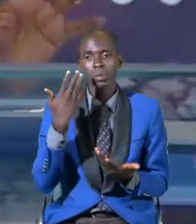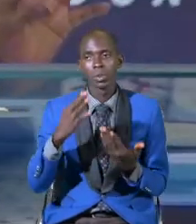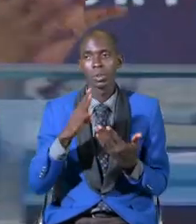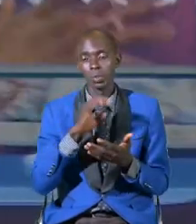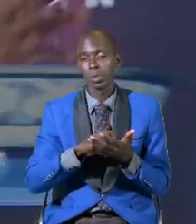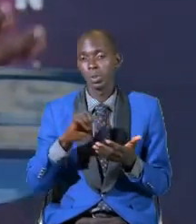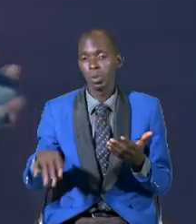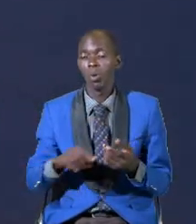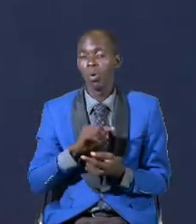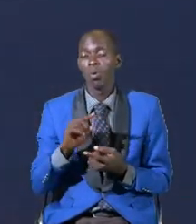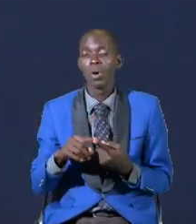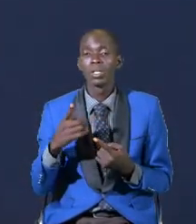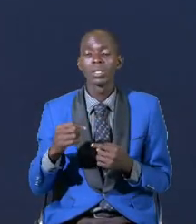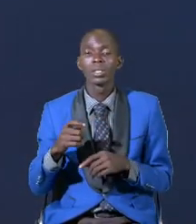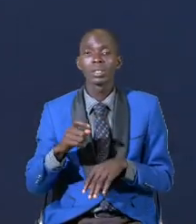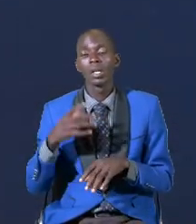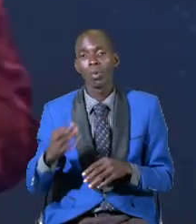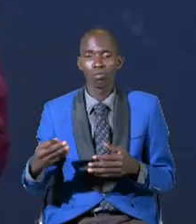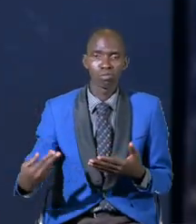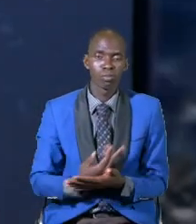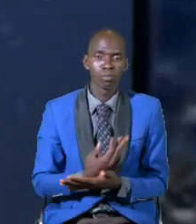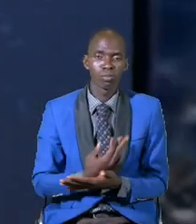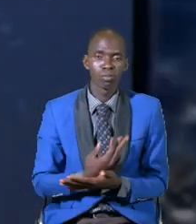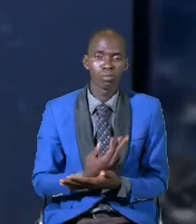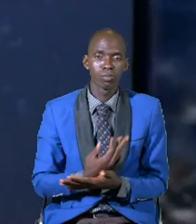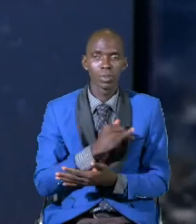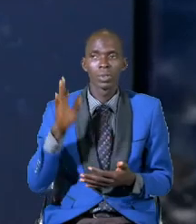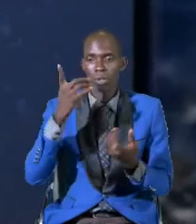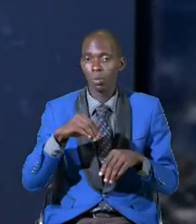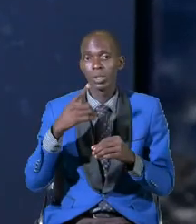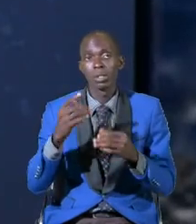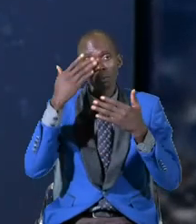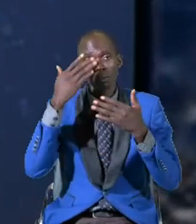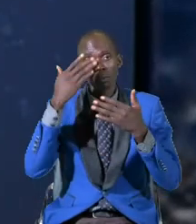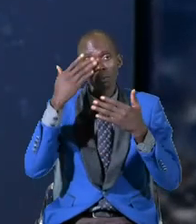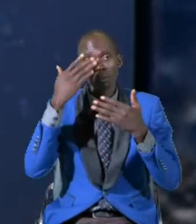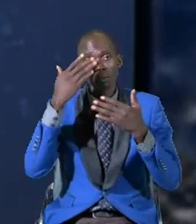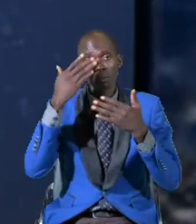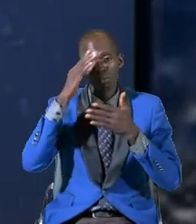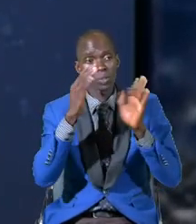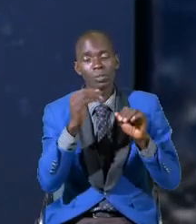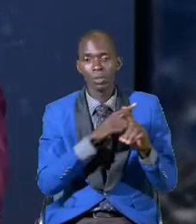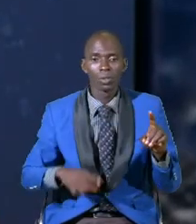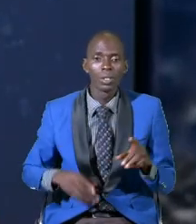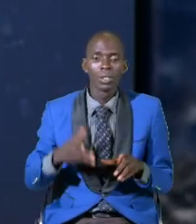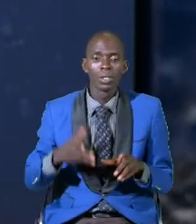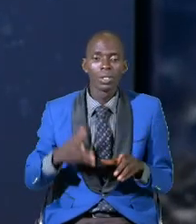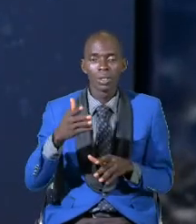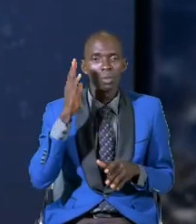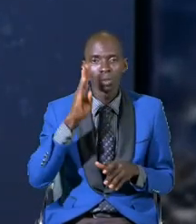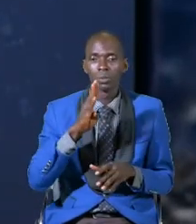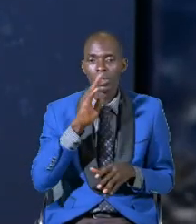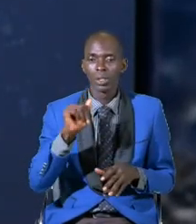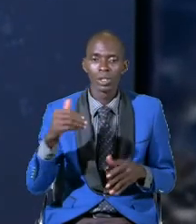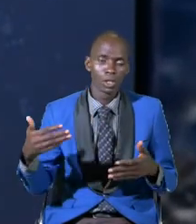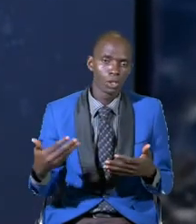refreshing shall come from the presence of the Lord. There'll be a new conversion. Maybe you said,